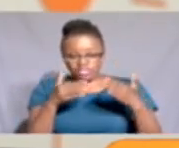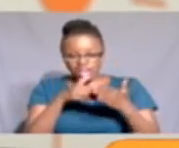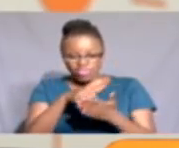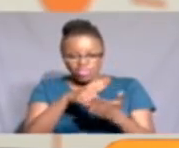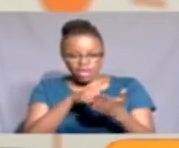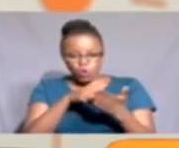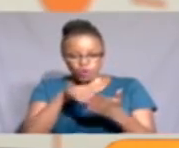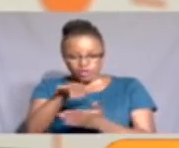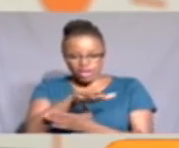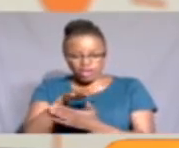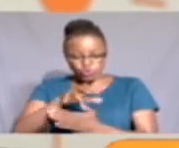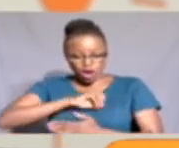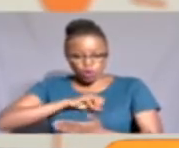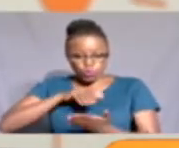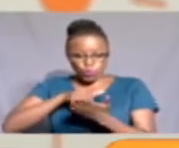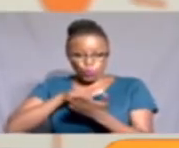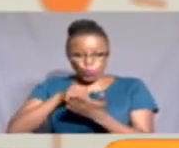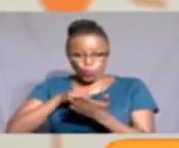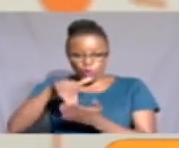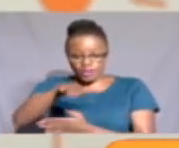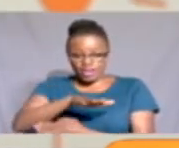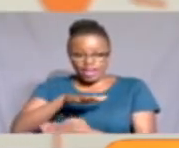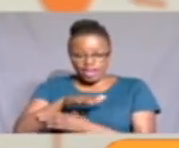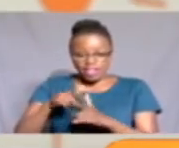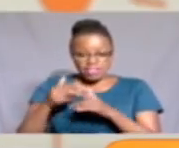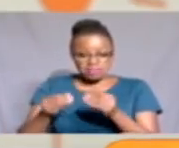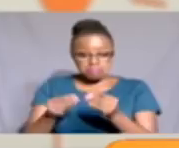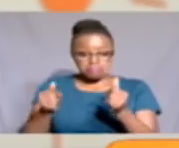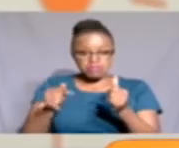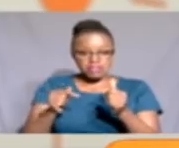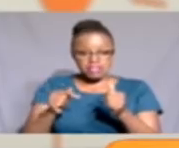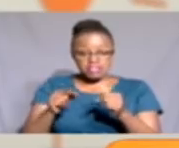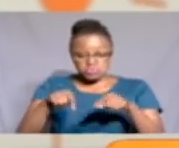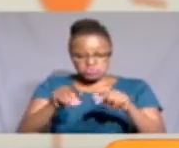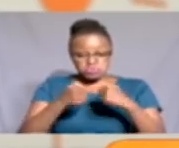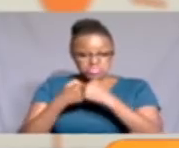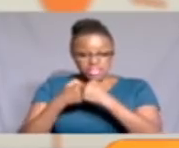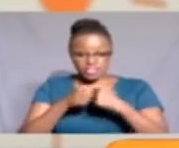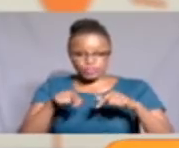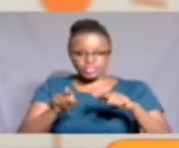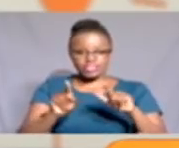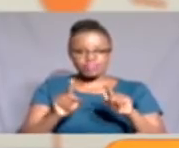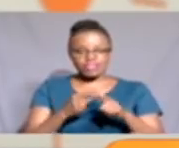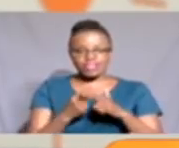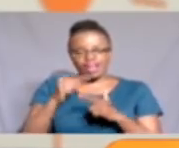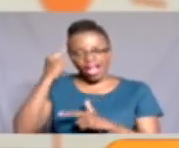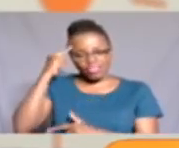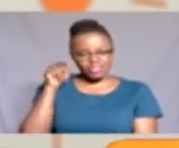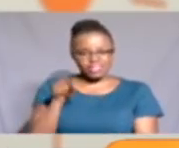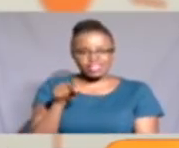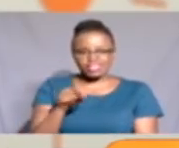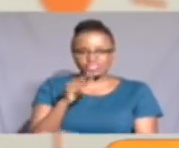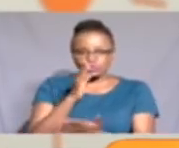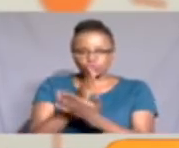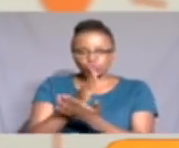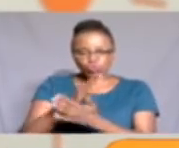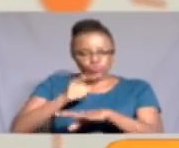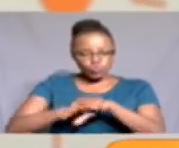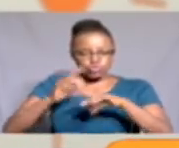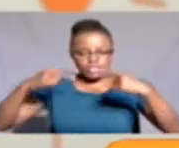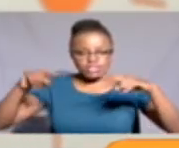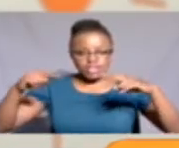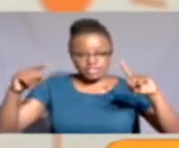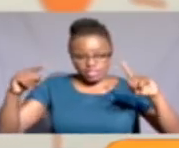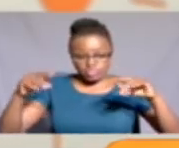your own weak points, and overcome them yourself, challenge yourself, I think that's a really good success